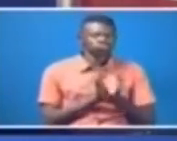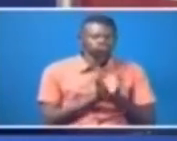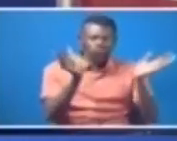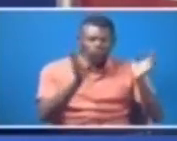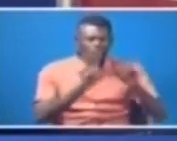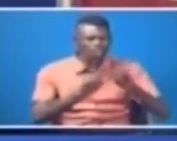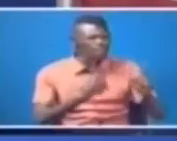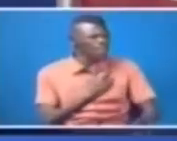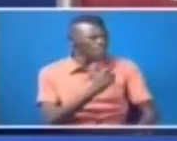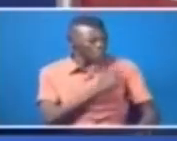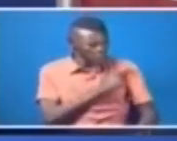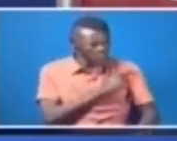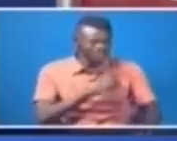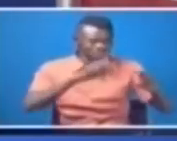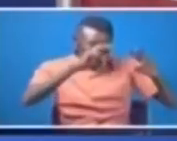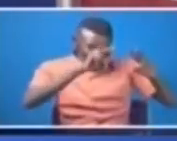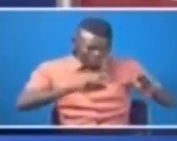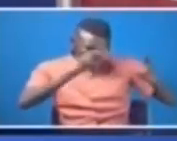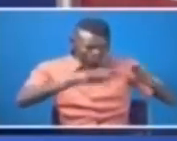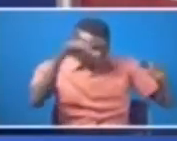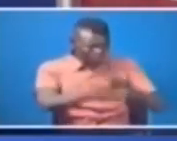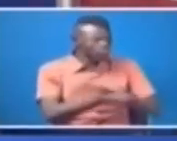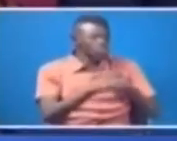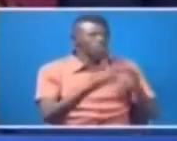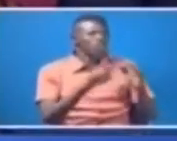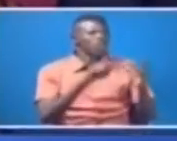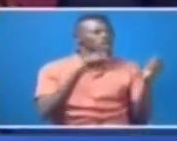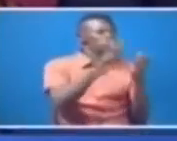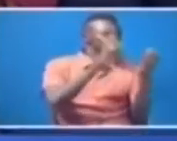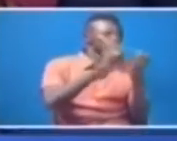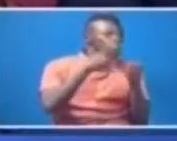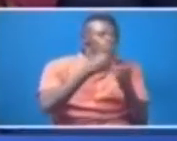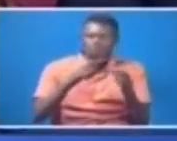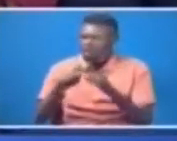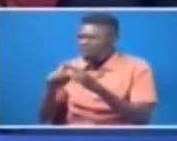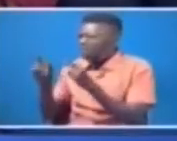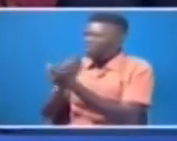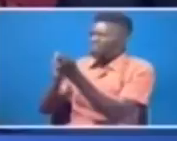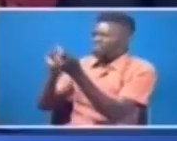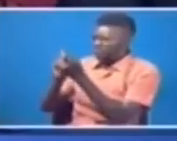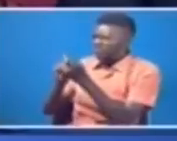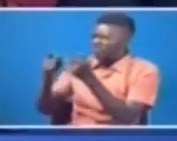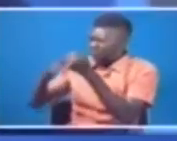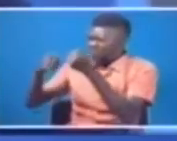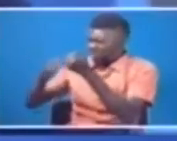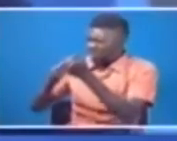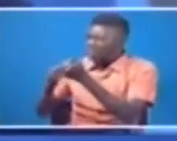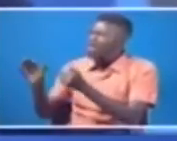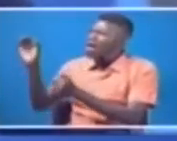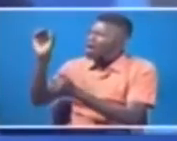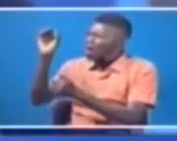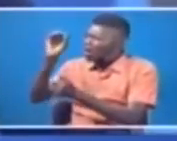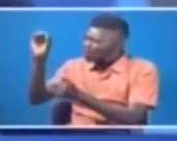lazy when it comes to drilling down to the specifics. But isn't it a specific that 68%, for instance, of our revenue, as you've touched